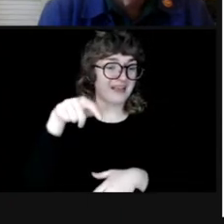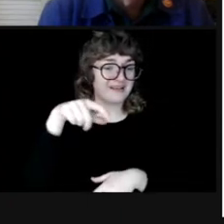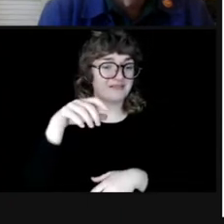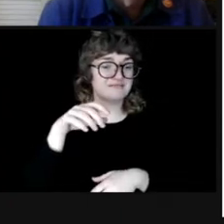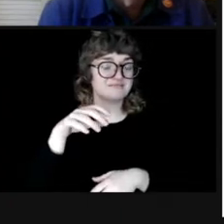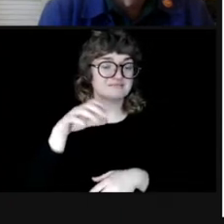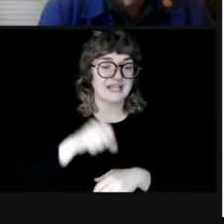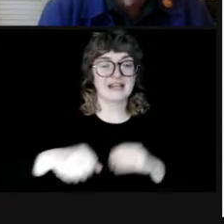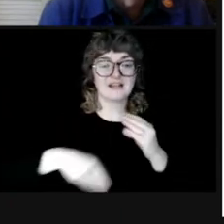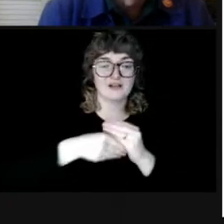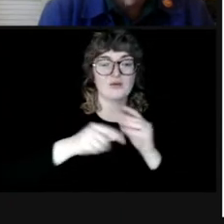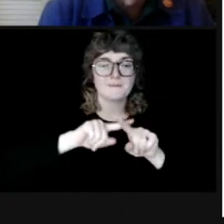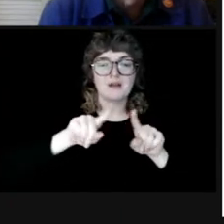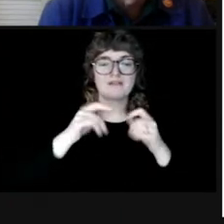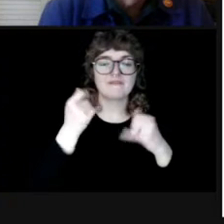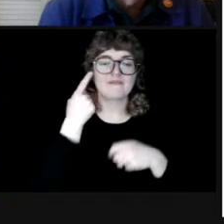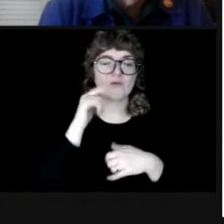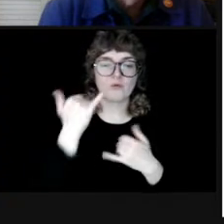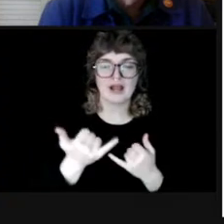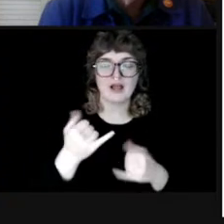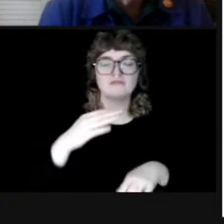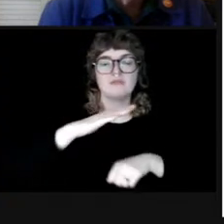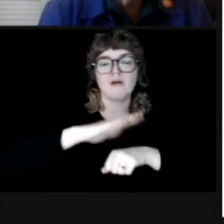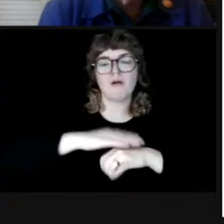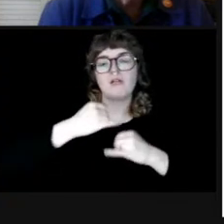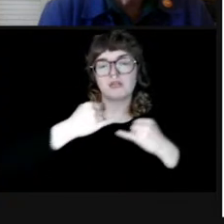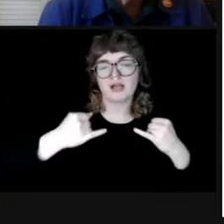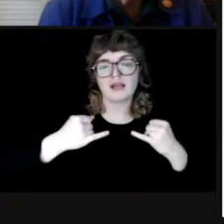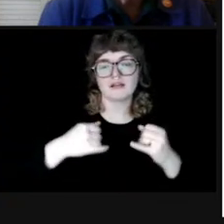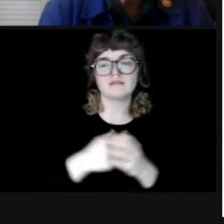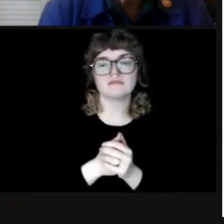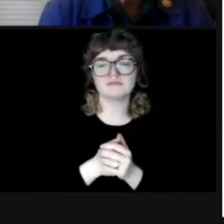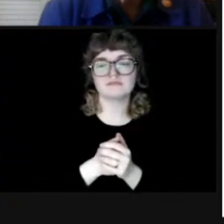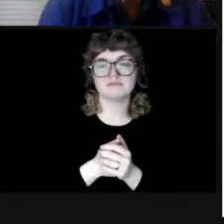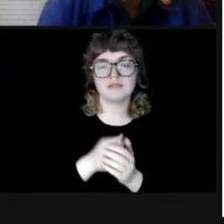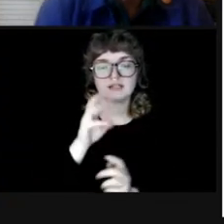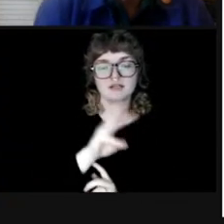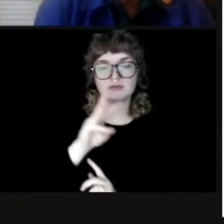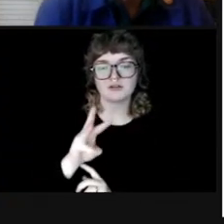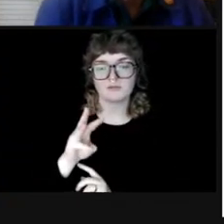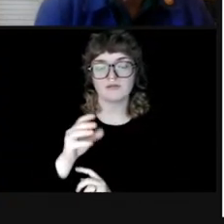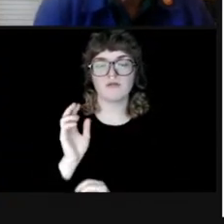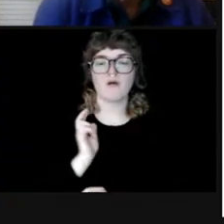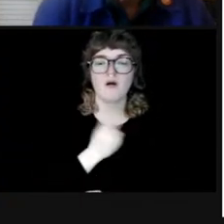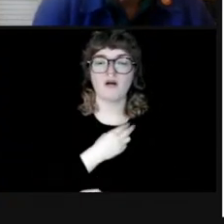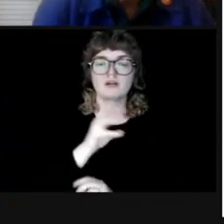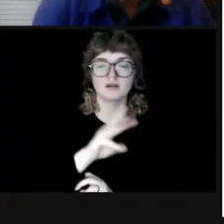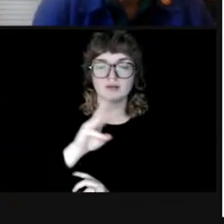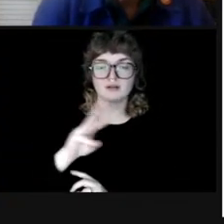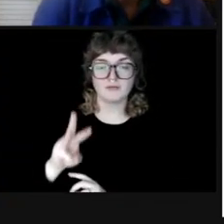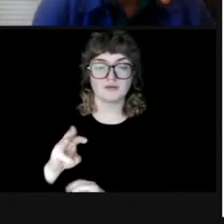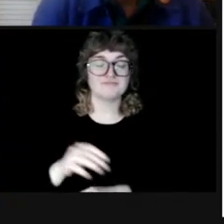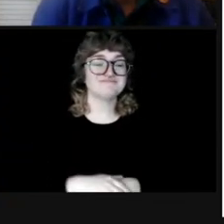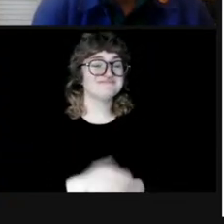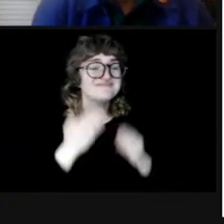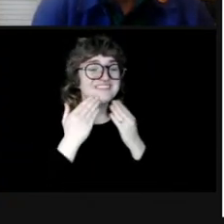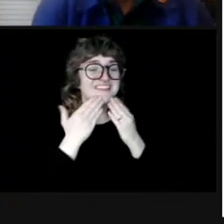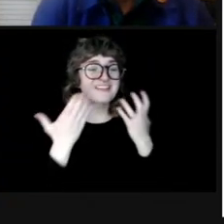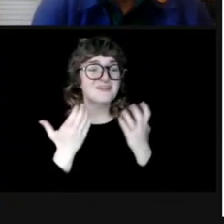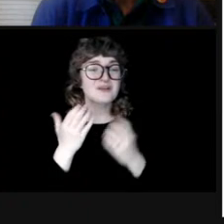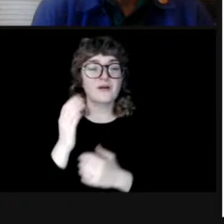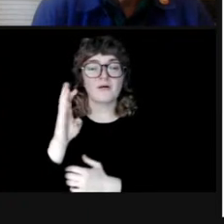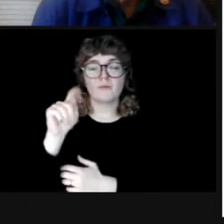website as they are brought to us. Yeah. Well, thank you so much again, Bert, for such